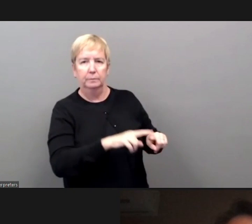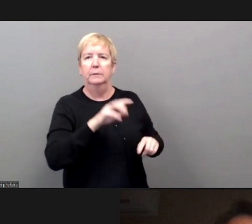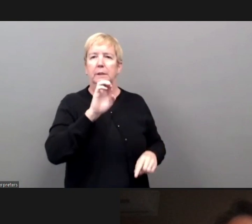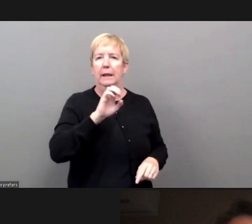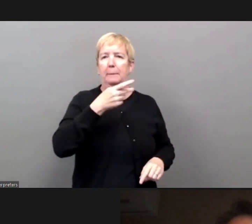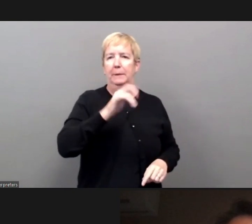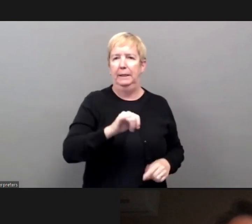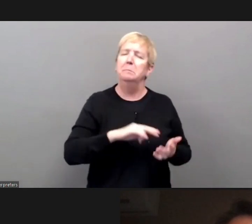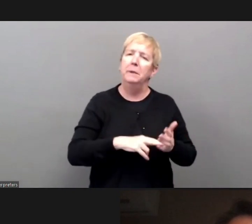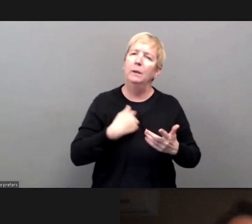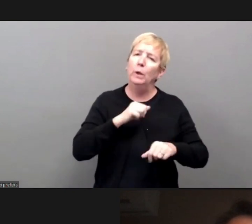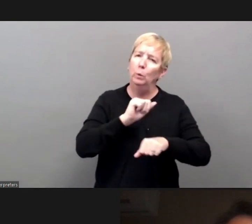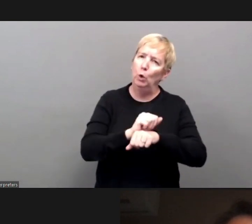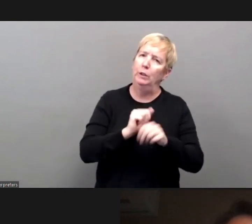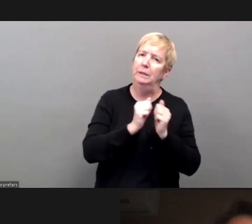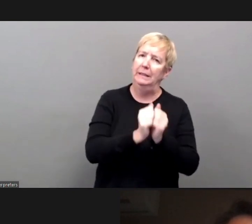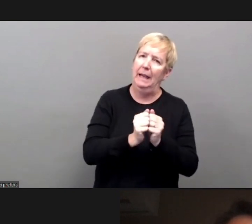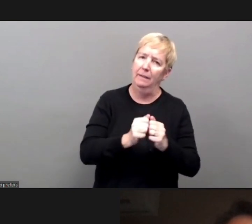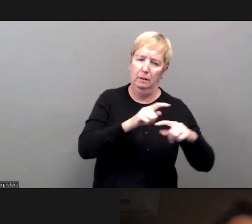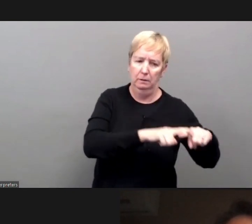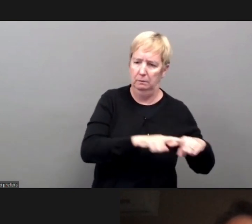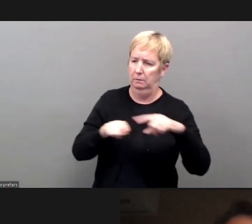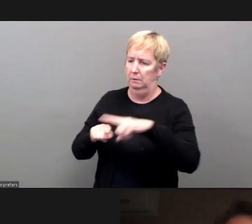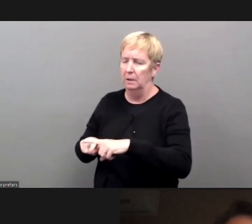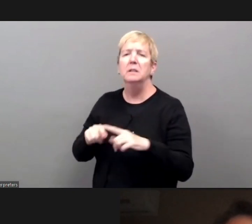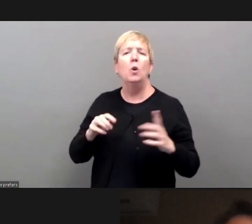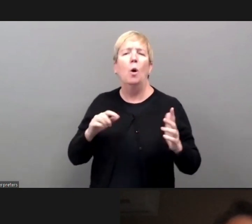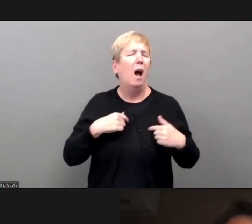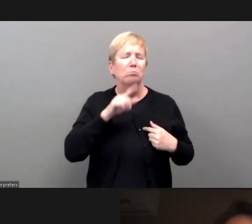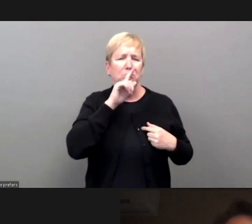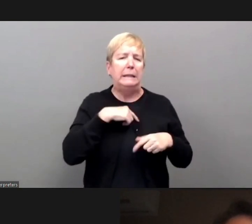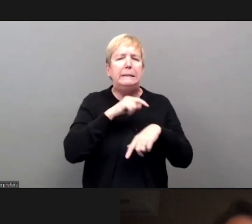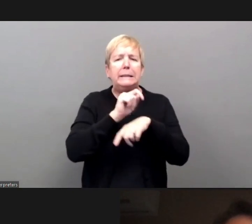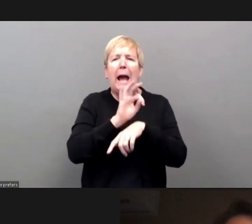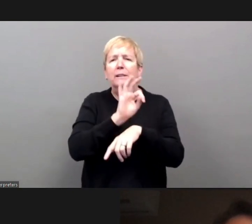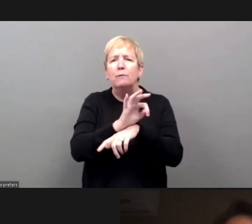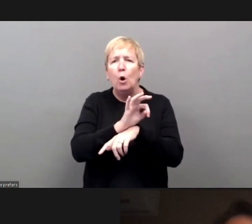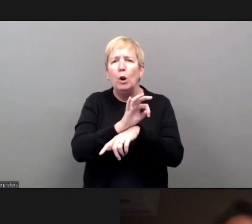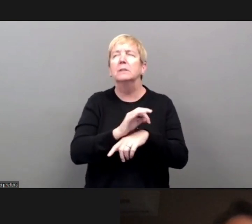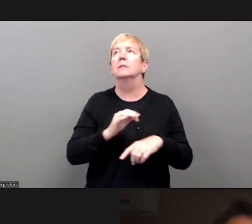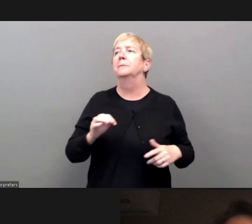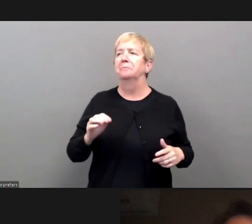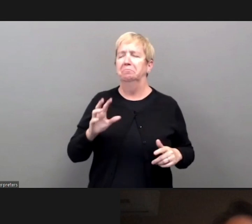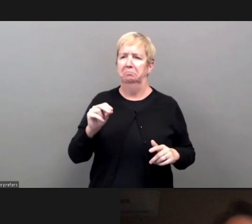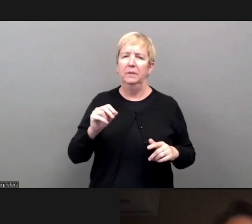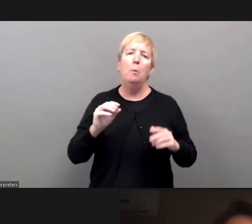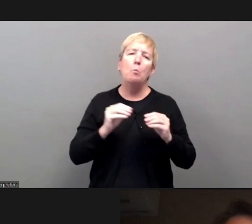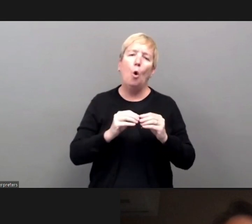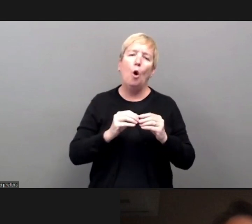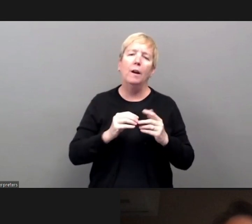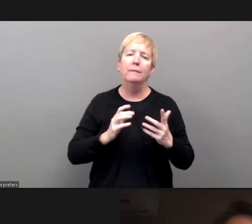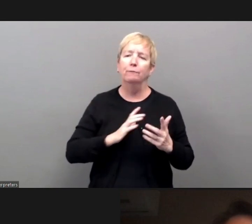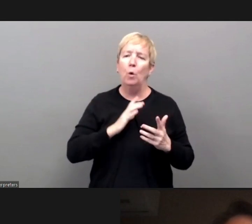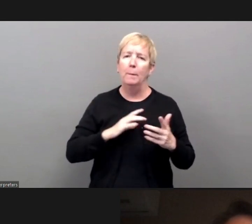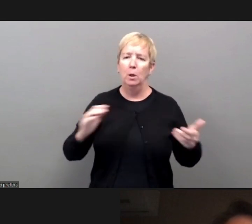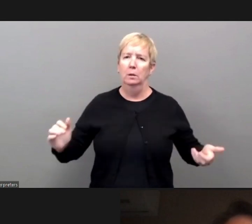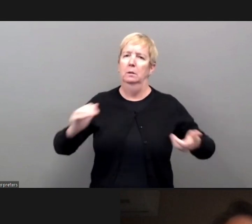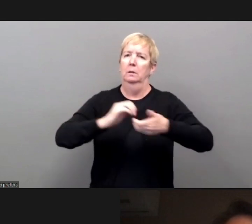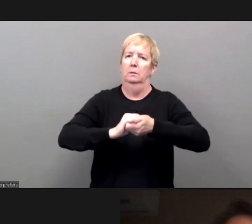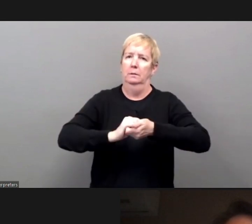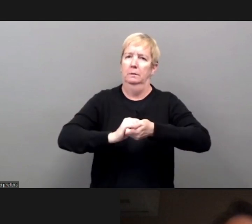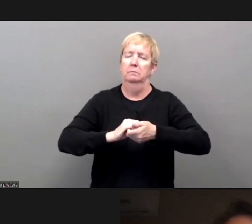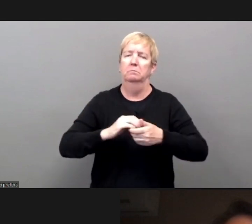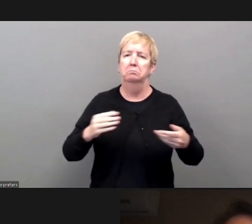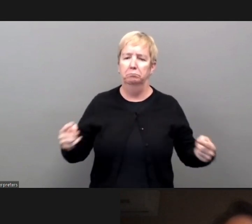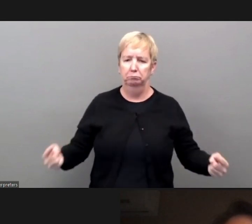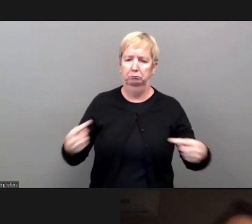together, but it's sort of more formalizing a regular group. So I probably made it sound more formal than it was, but that is the intent.